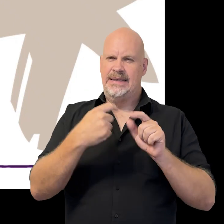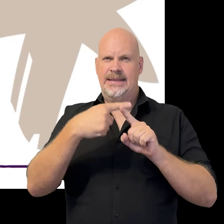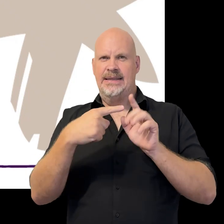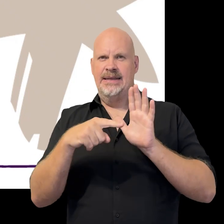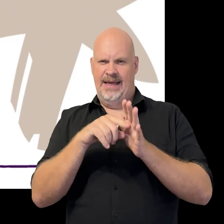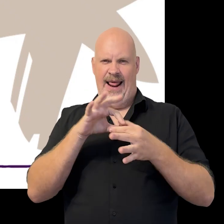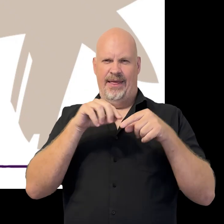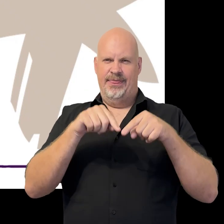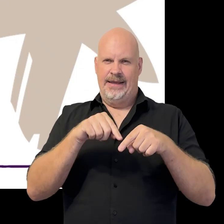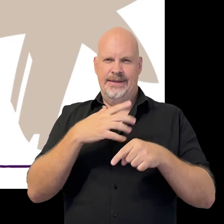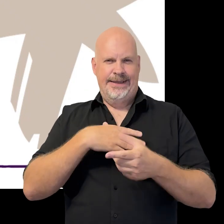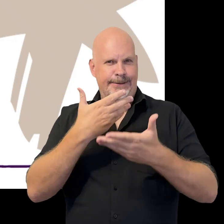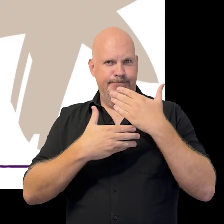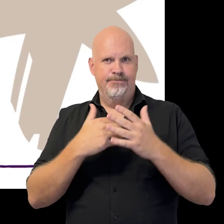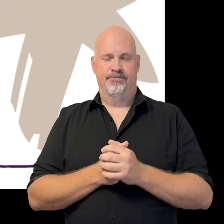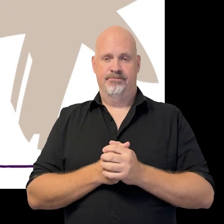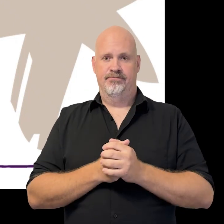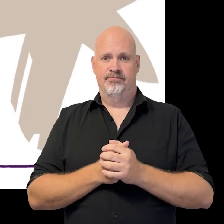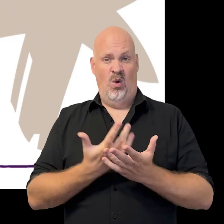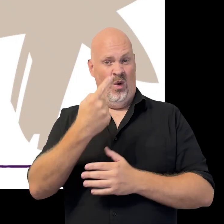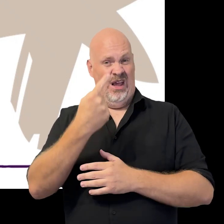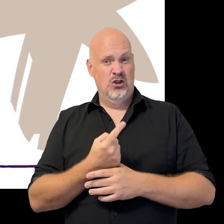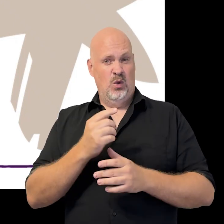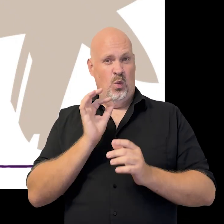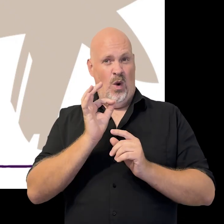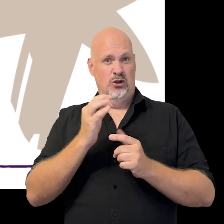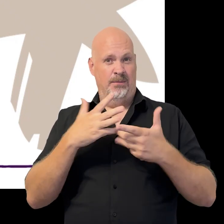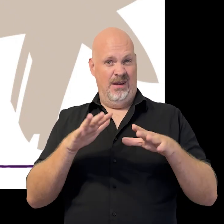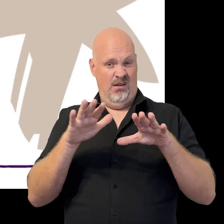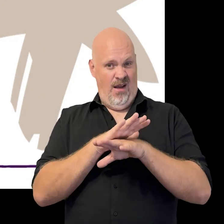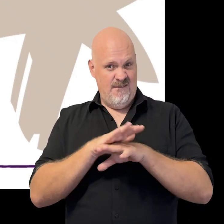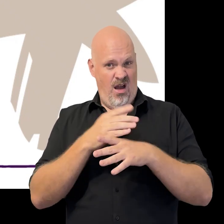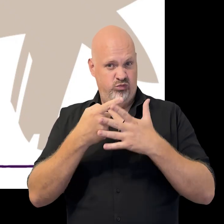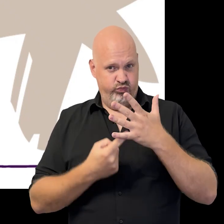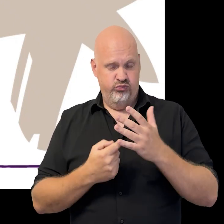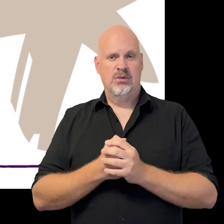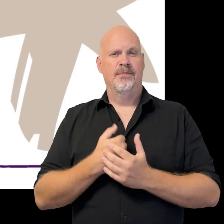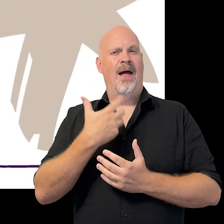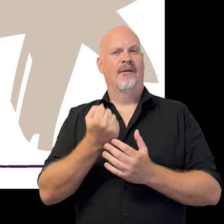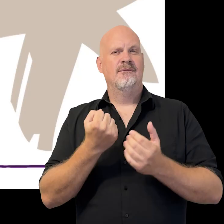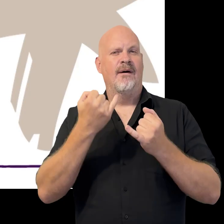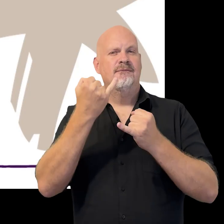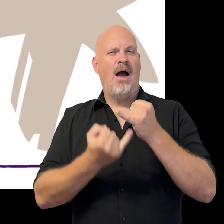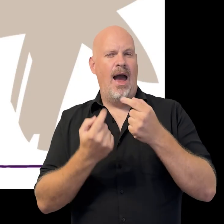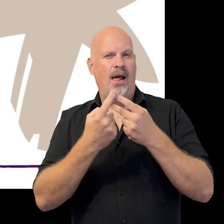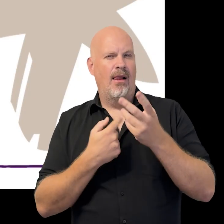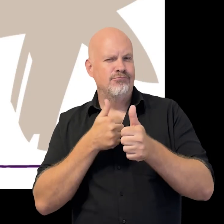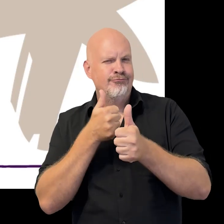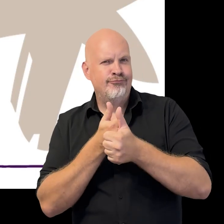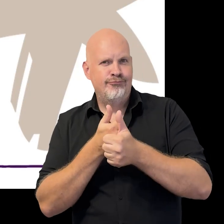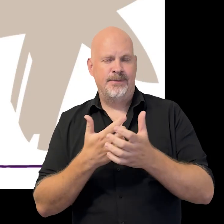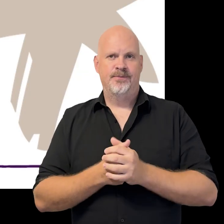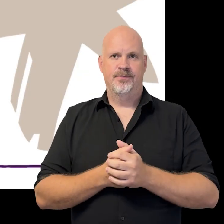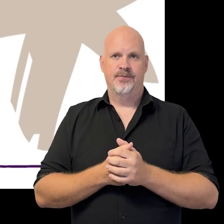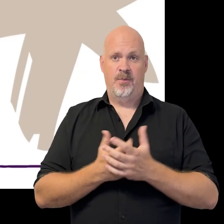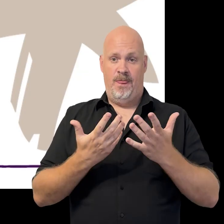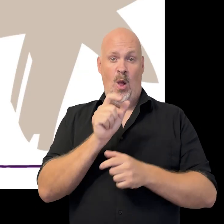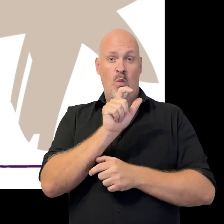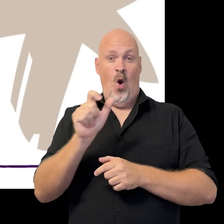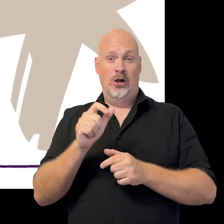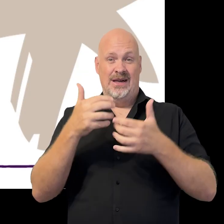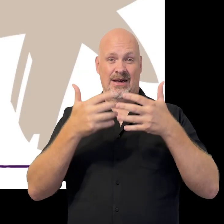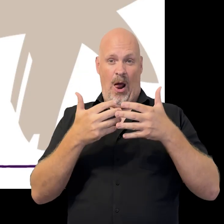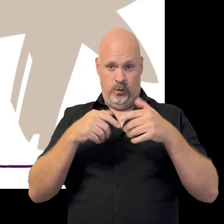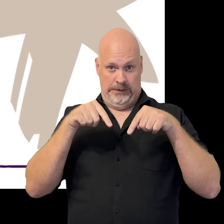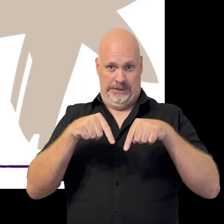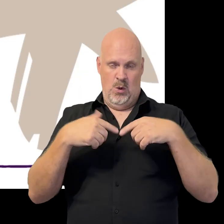within the word limit. But double check so you're absolutely clear what's included and what isn't as you're working